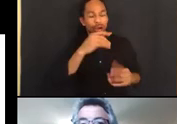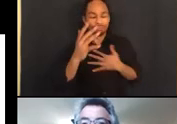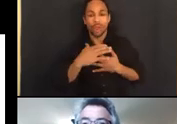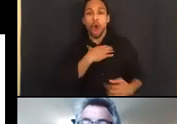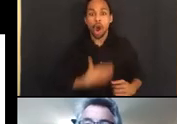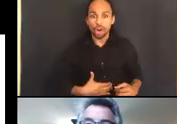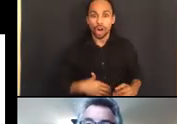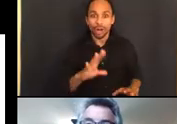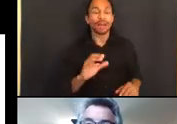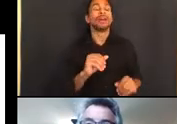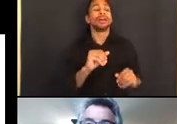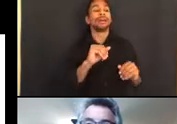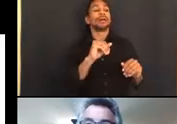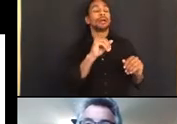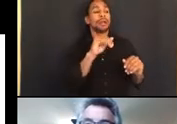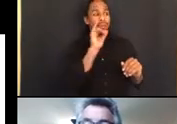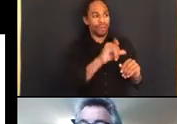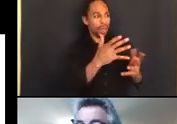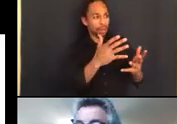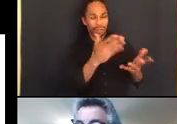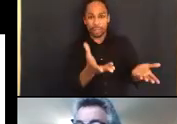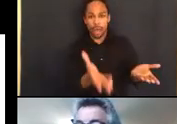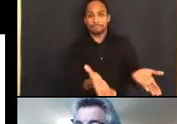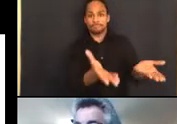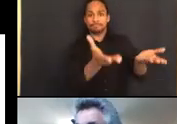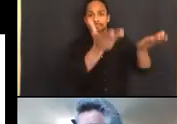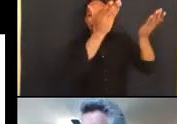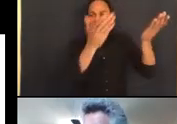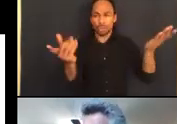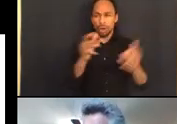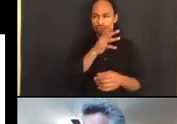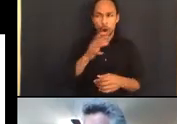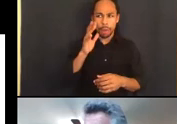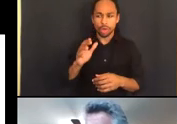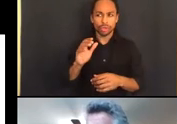maybe were spending $50 of their relatively low income on